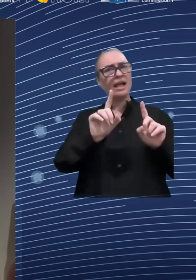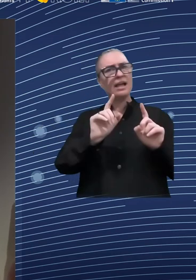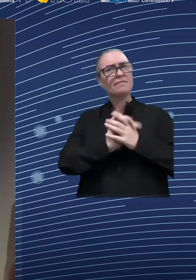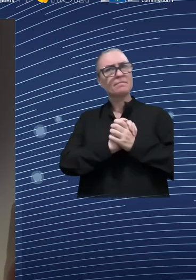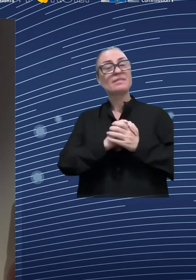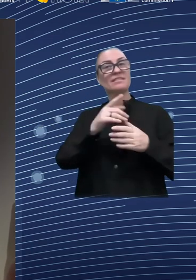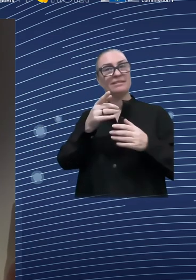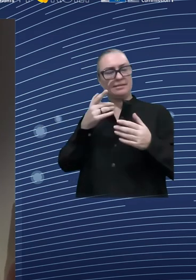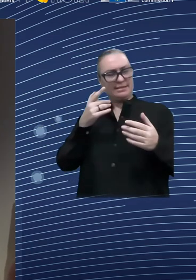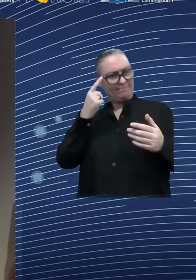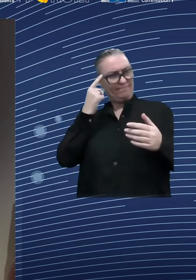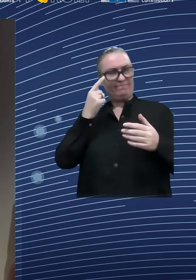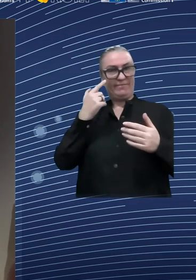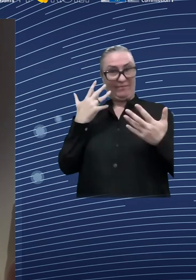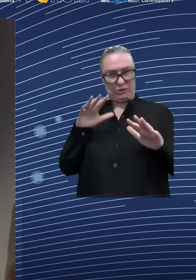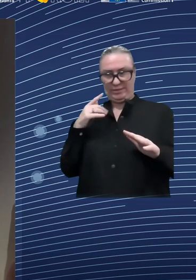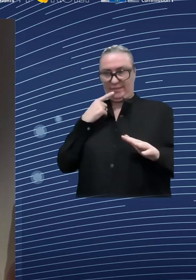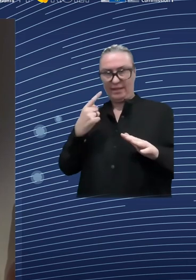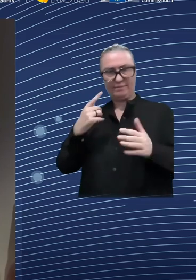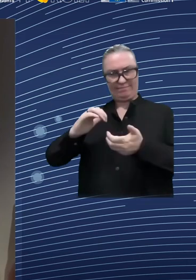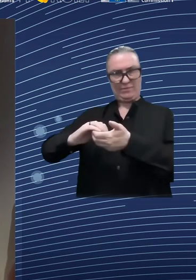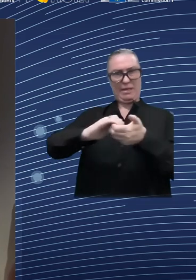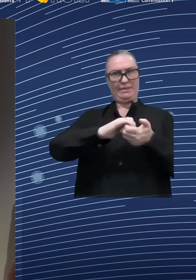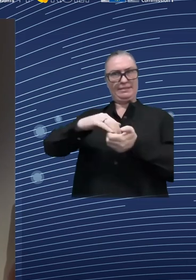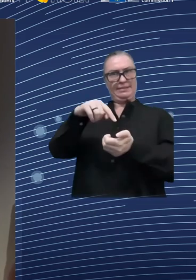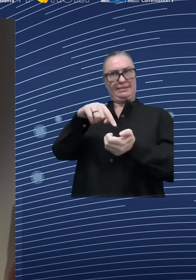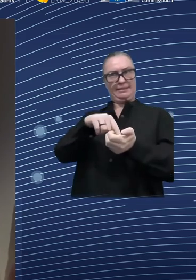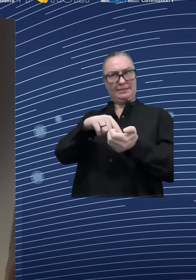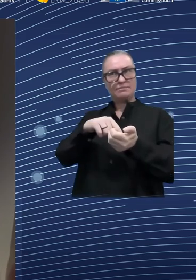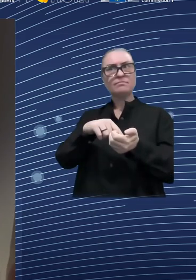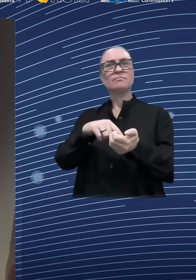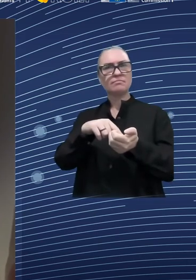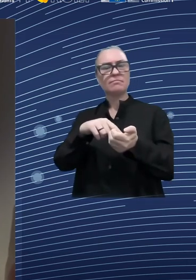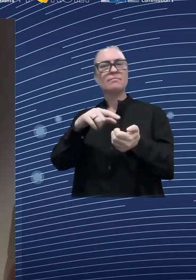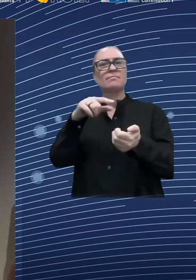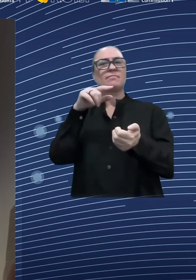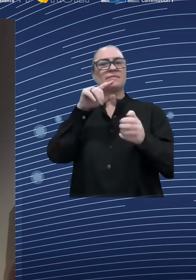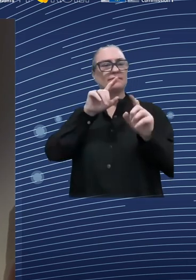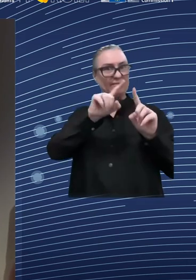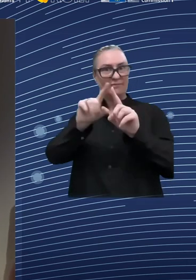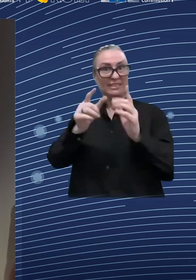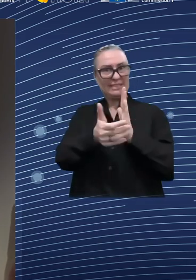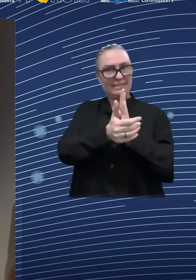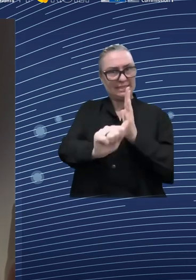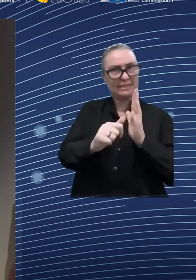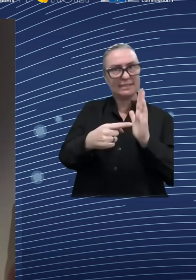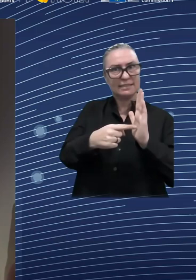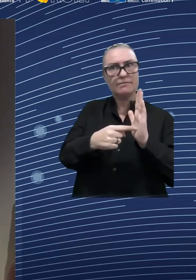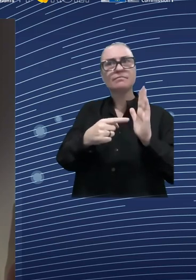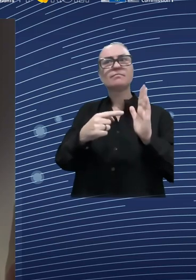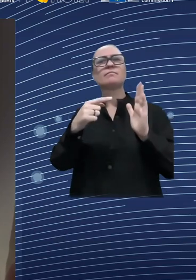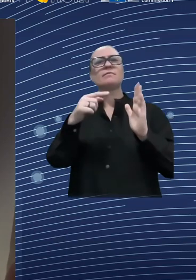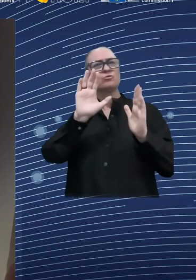digital large-scale partnerships can help the members, can help those partners involved? Well, the short